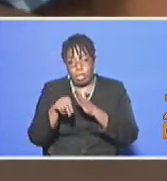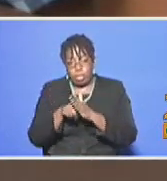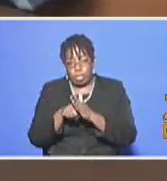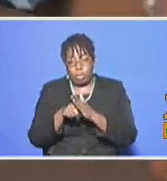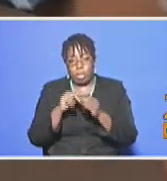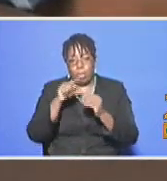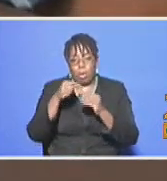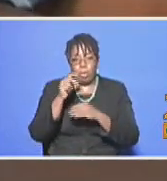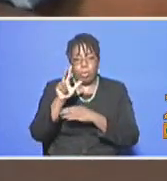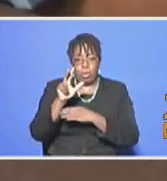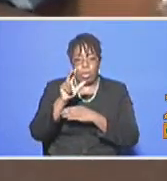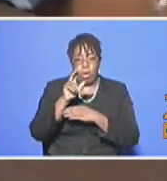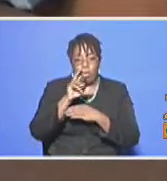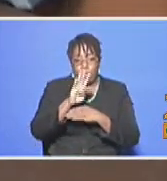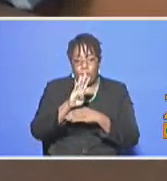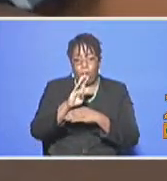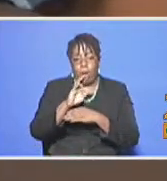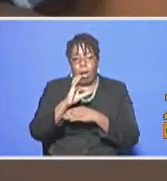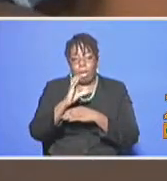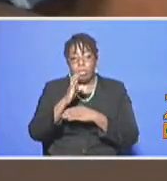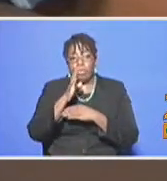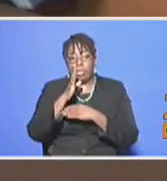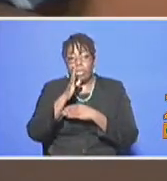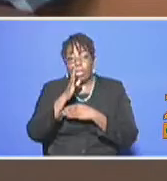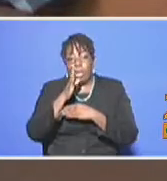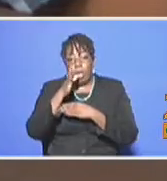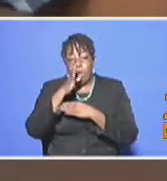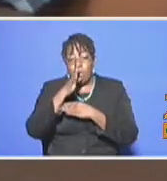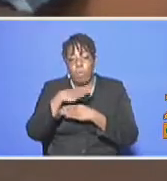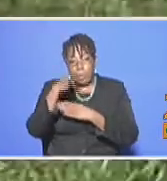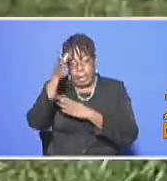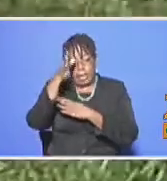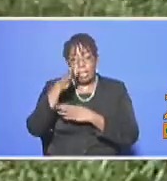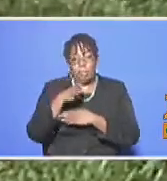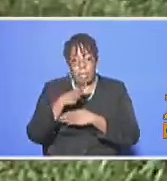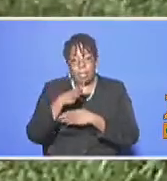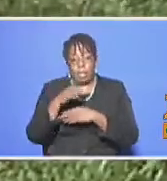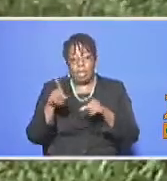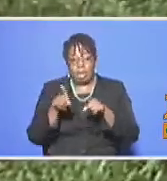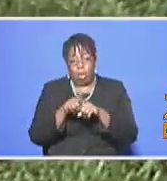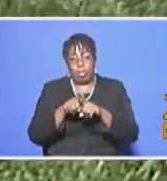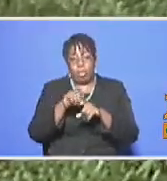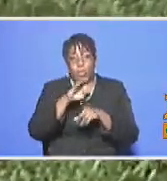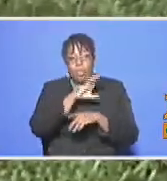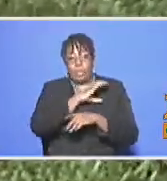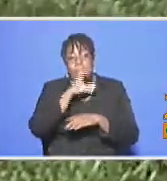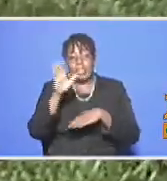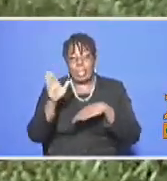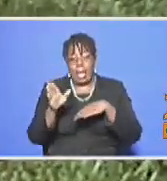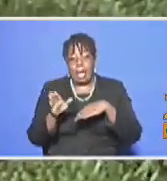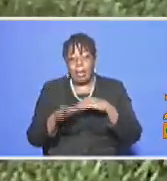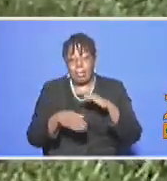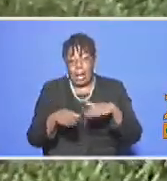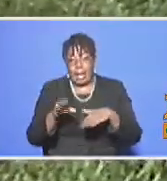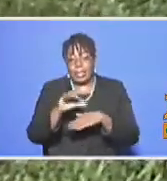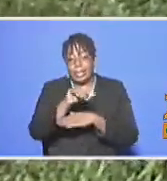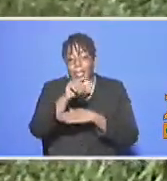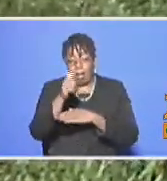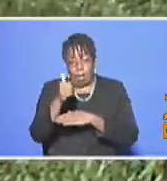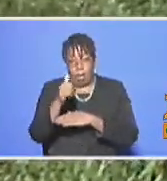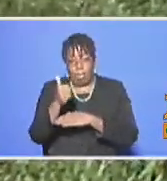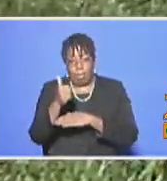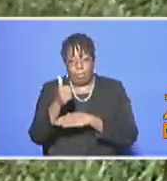about 300 or 400 men and women in all, including the Royal Bahamas Police Band and all the other